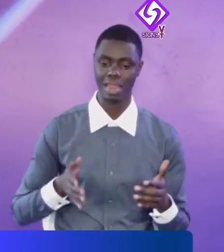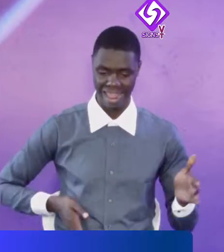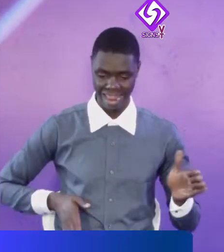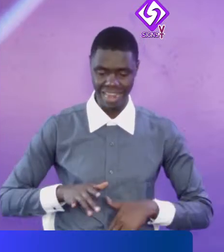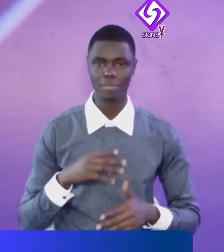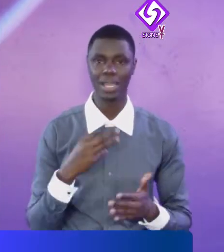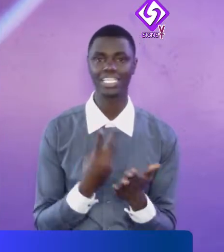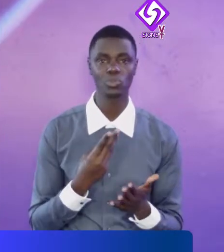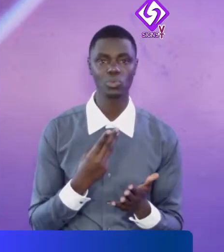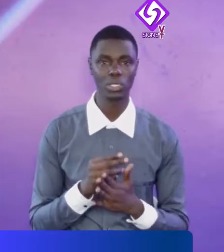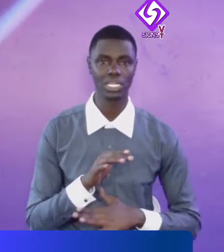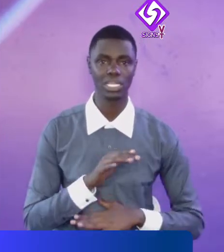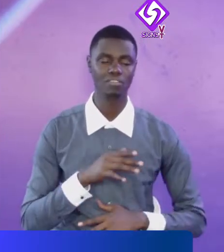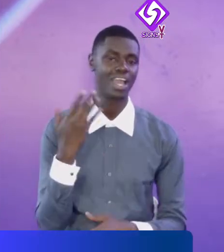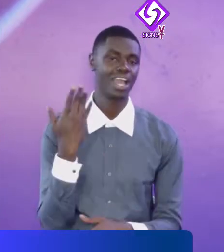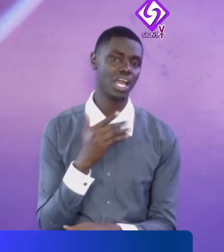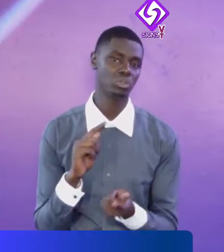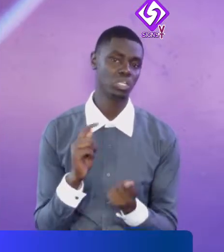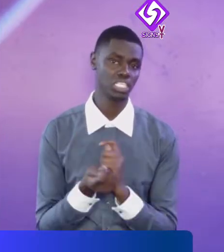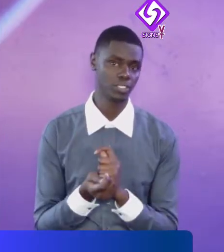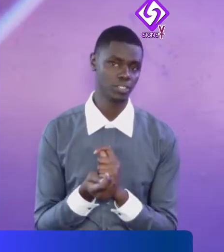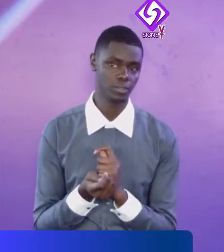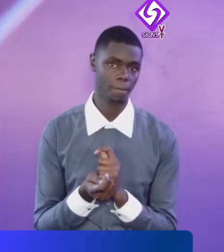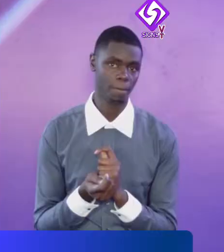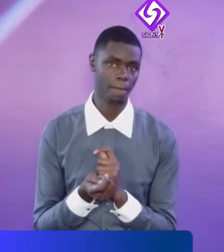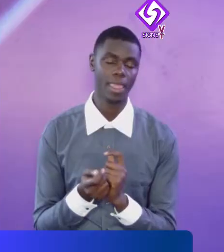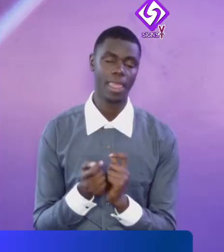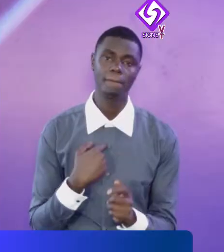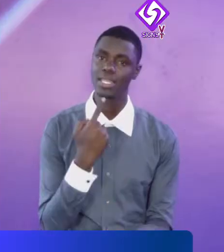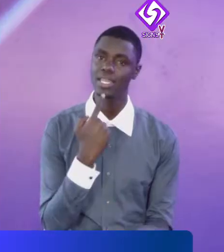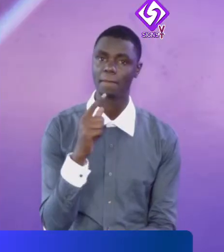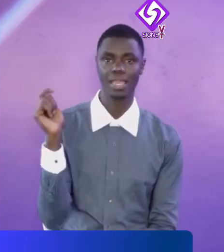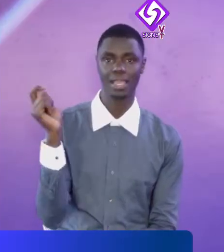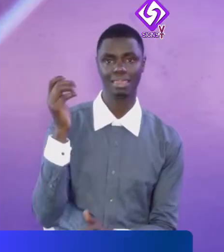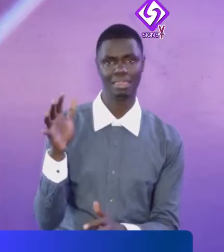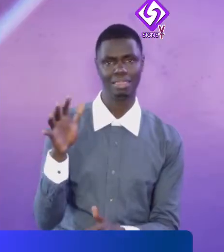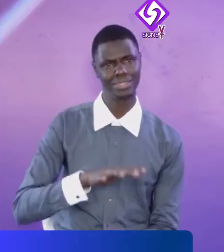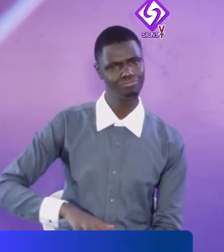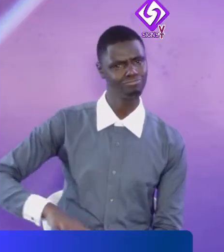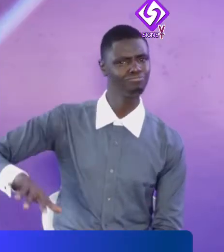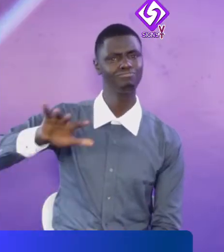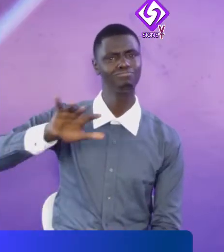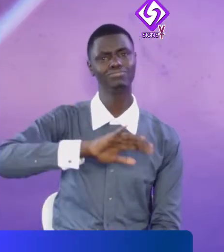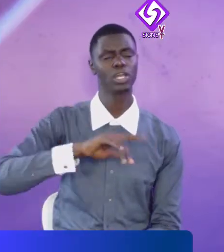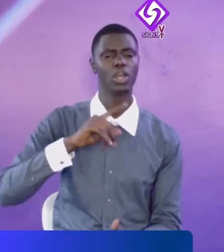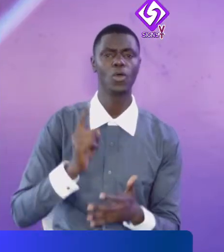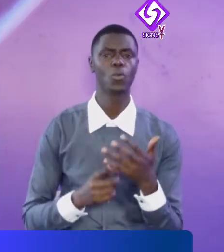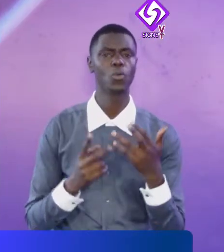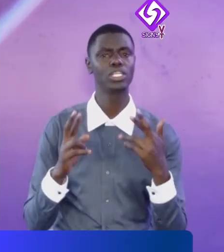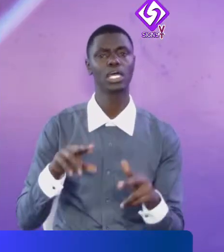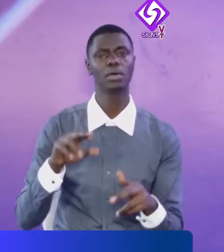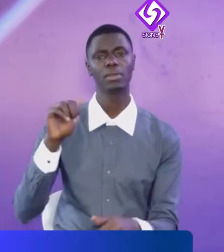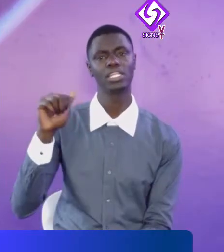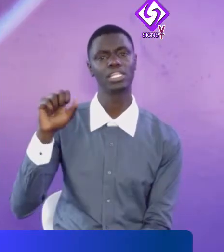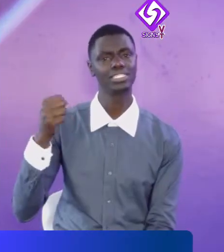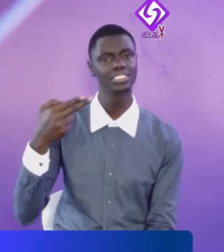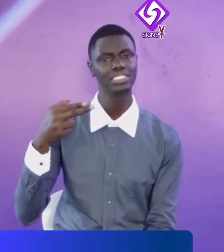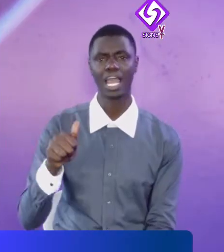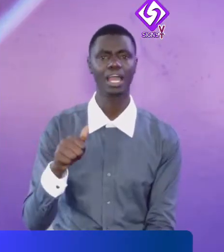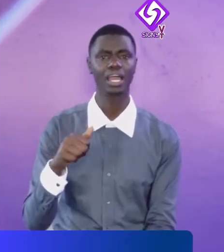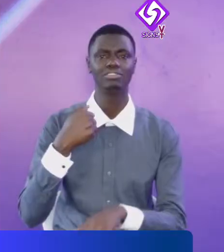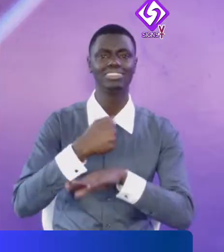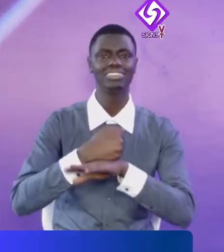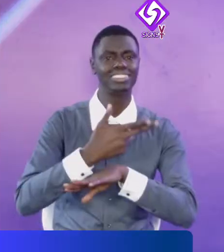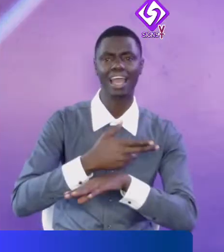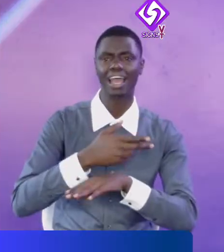enough, we don't want to be changed. And I'm telling Kenyans, what is happening in SHA, SHISH, SHU, what's happening in